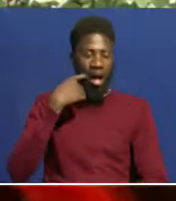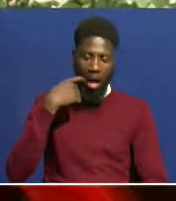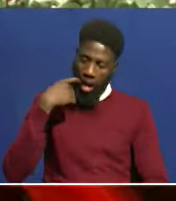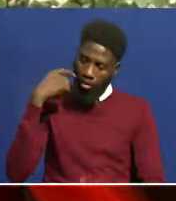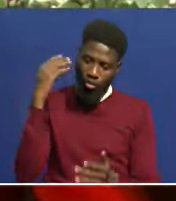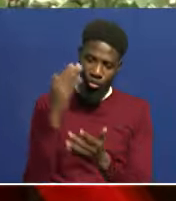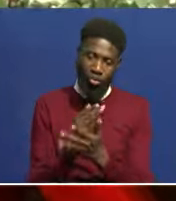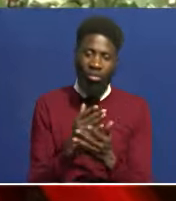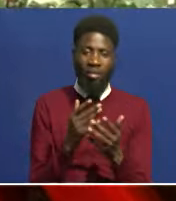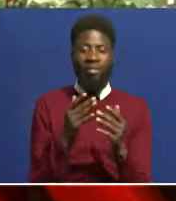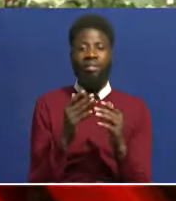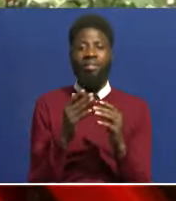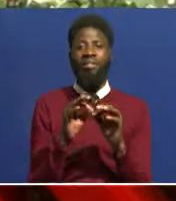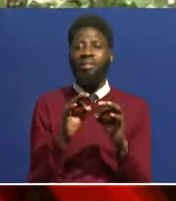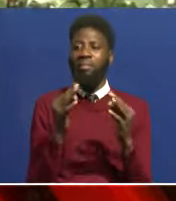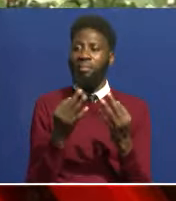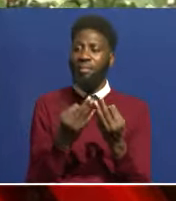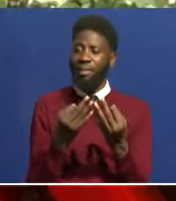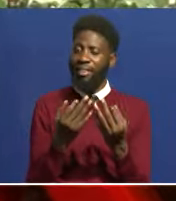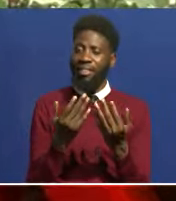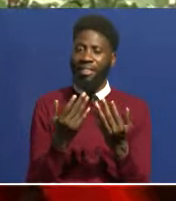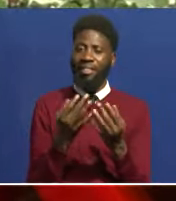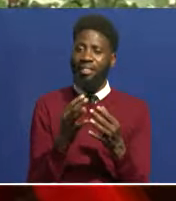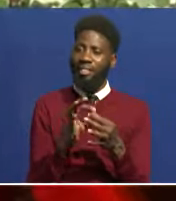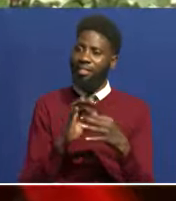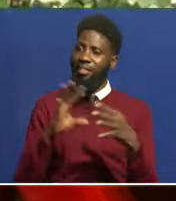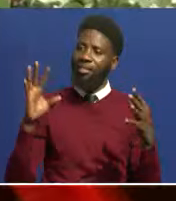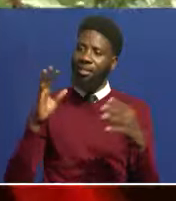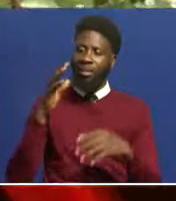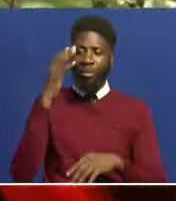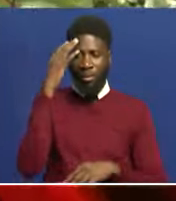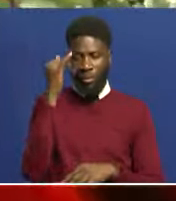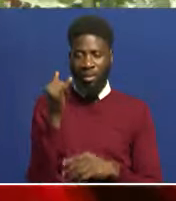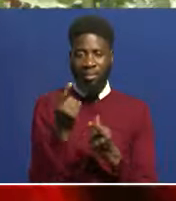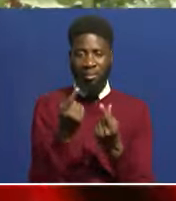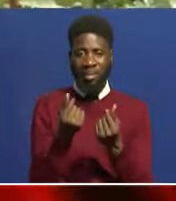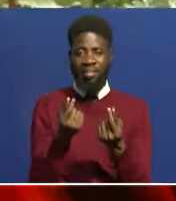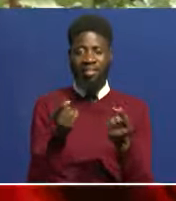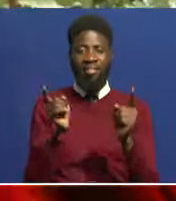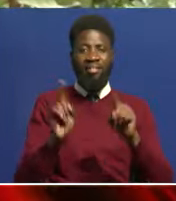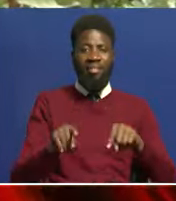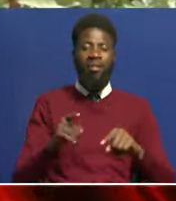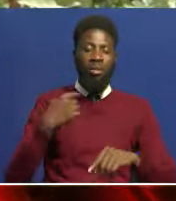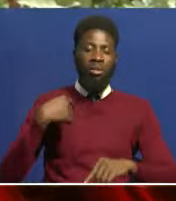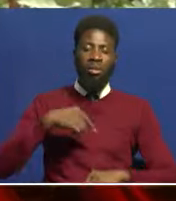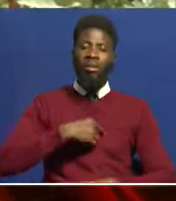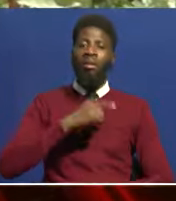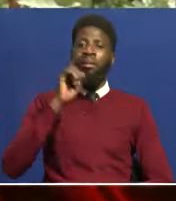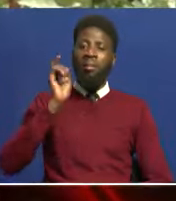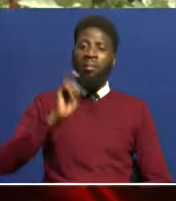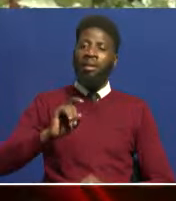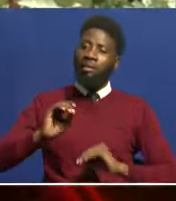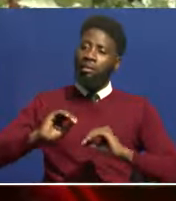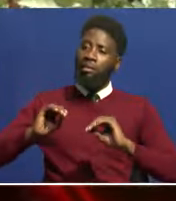disintegrating because of betting, and we need to actually sensitize the society about